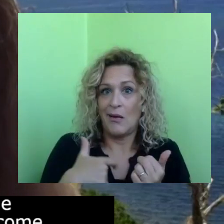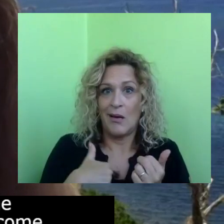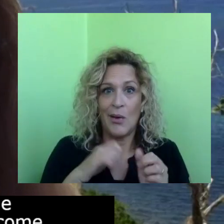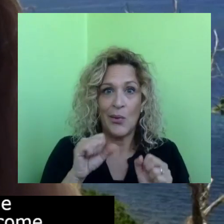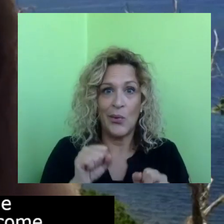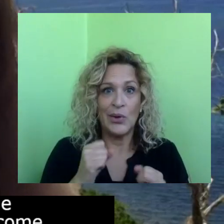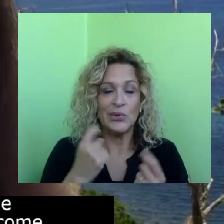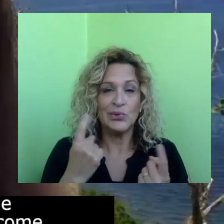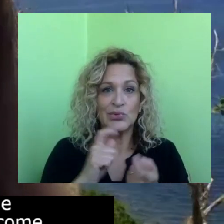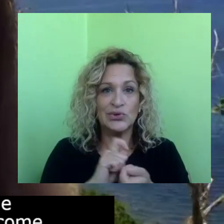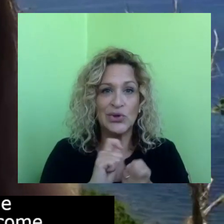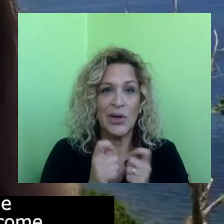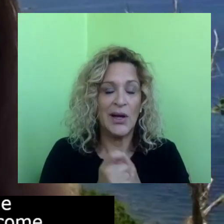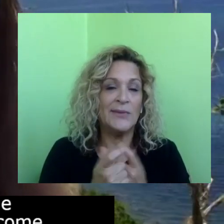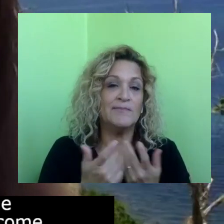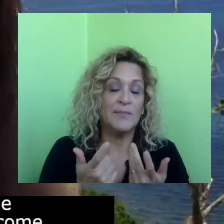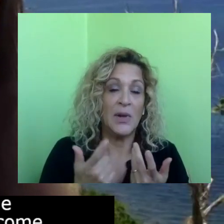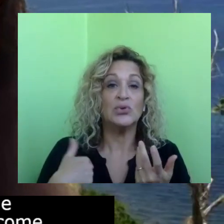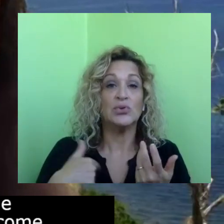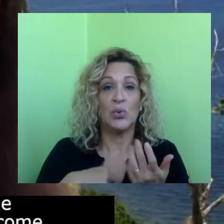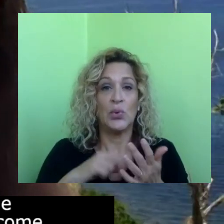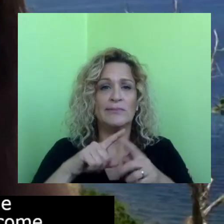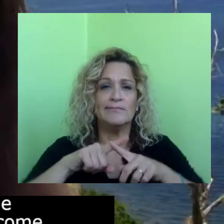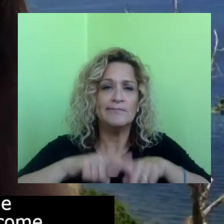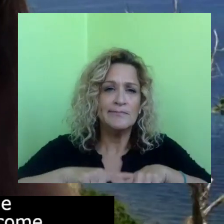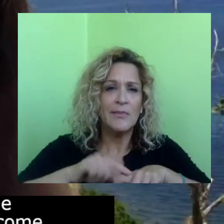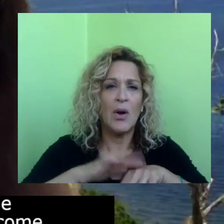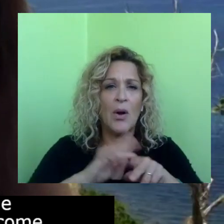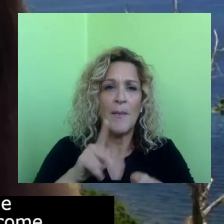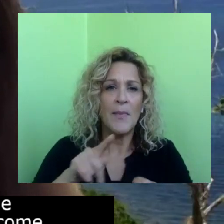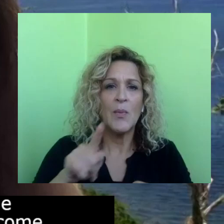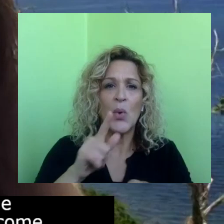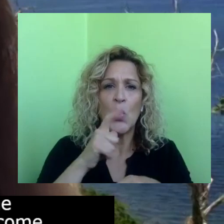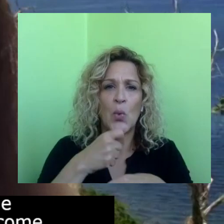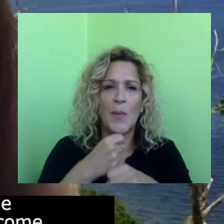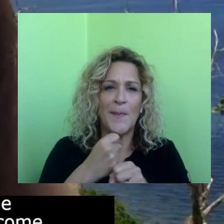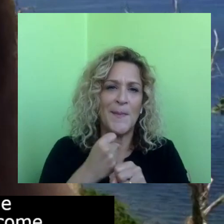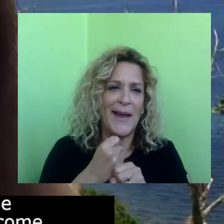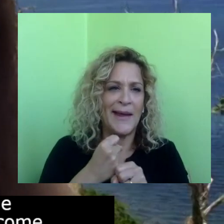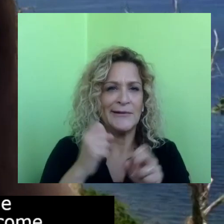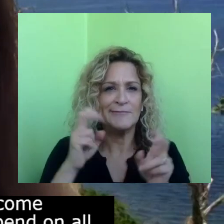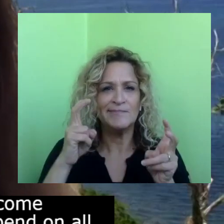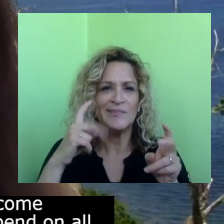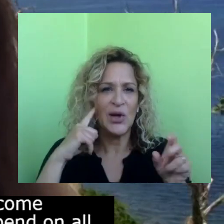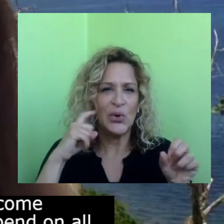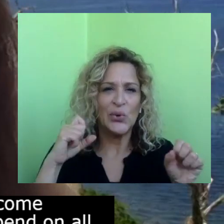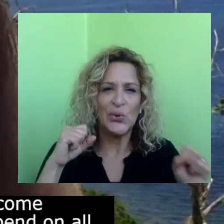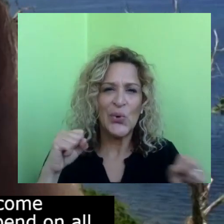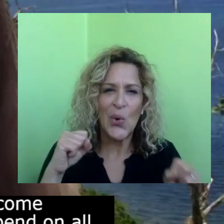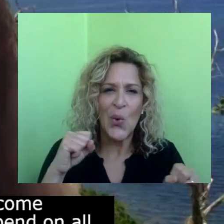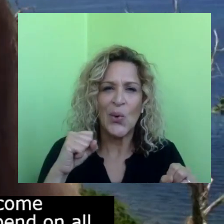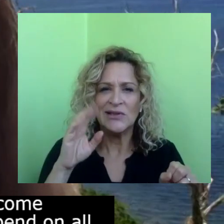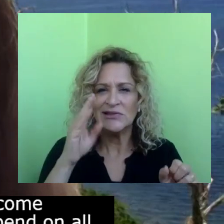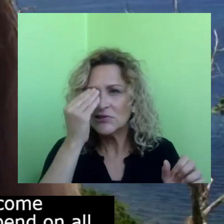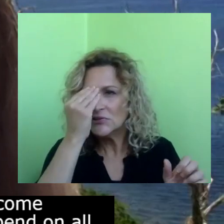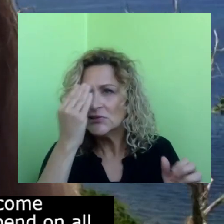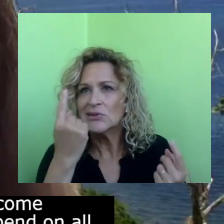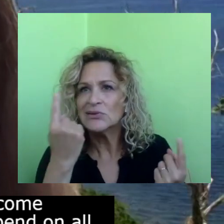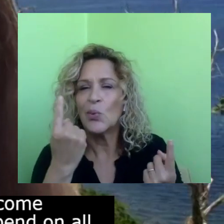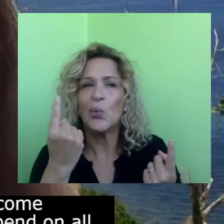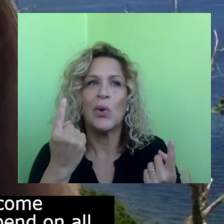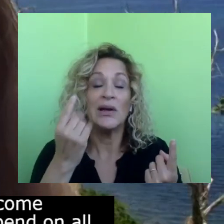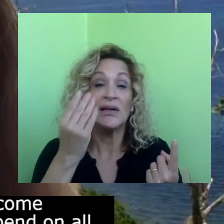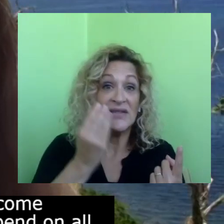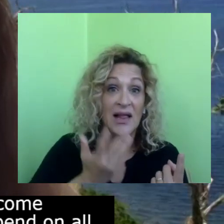we depend on all our people to actually make noise, tell someone or tell us, and then we could